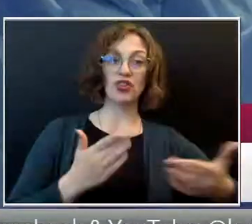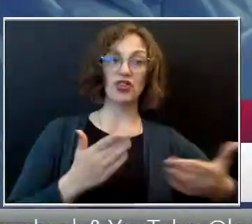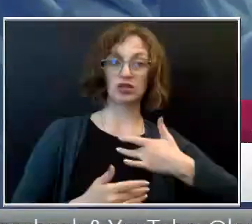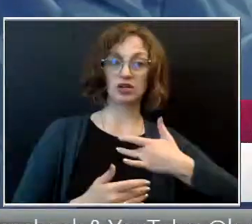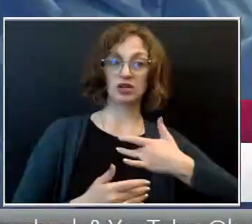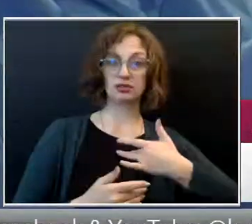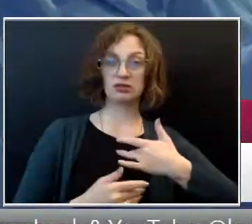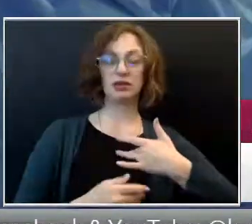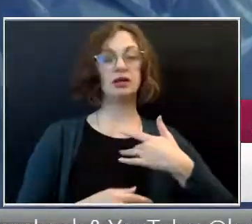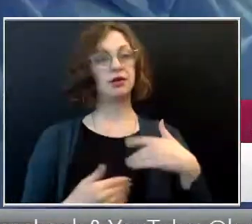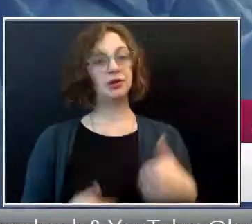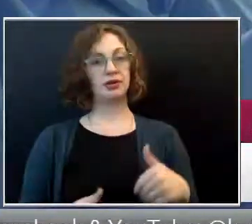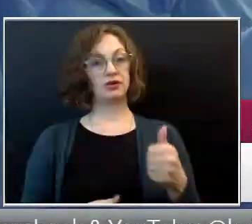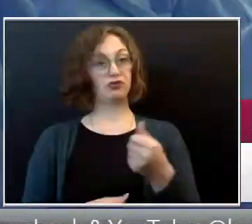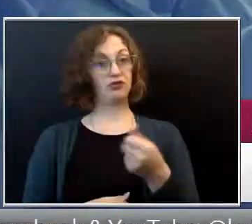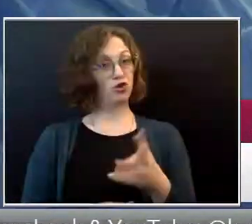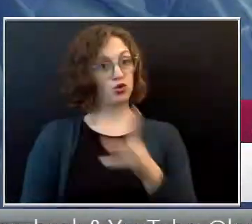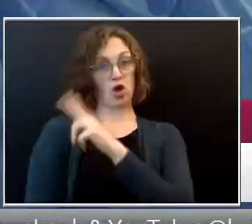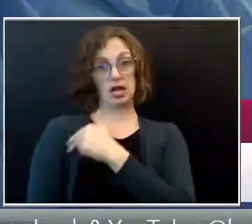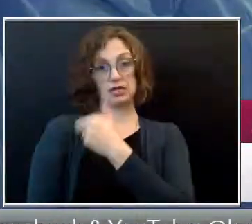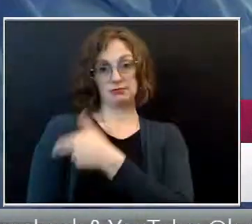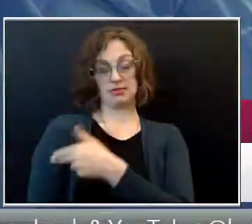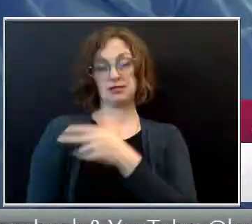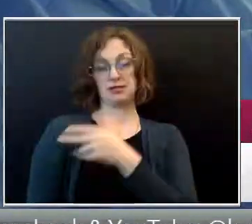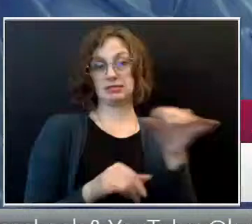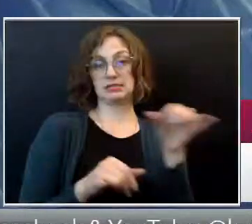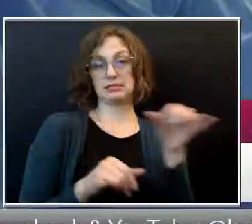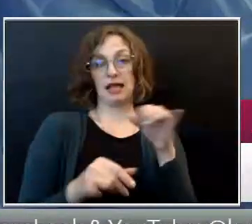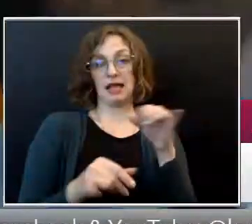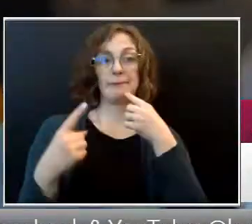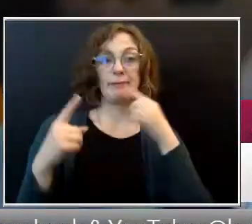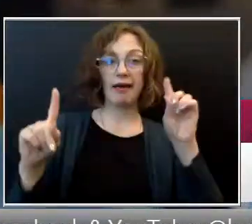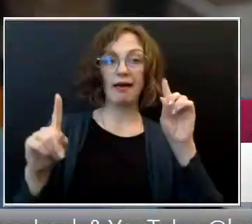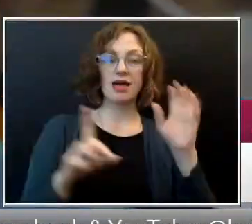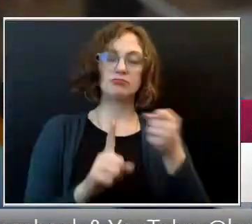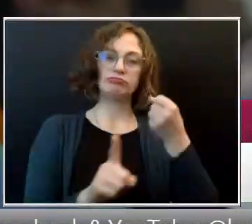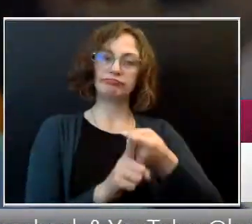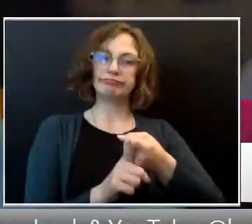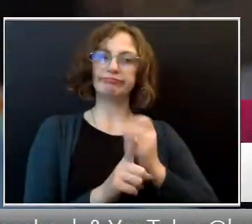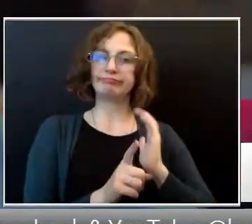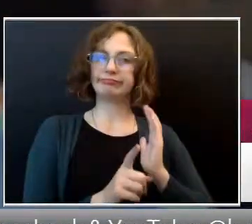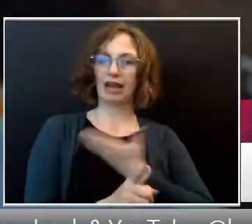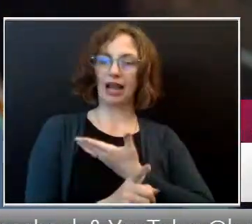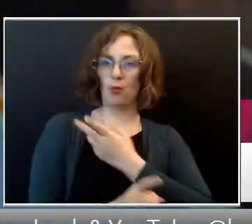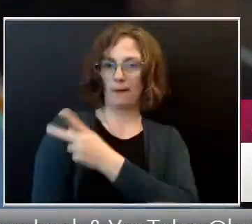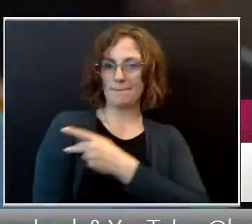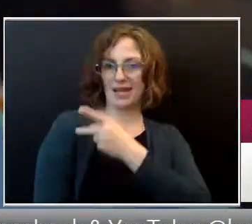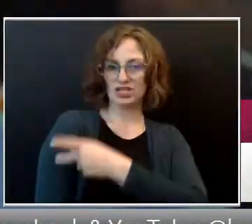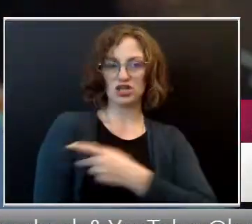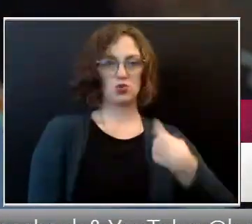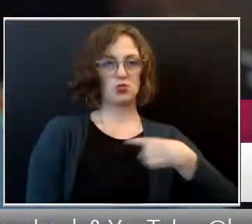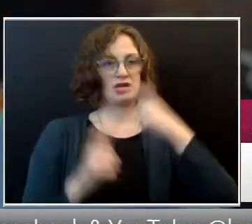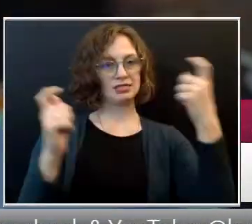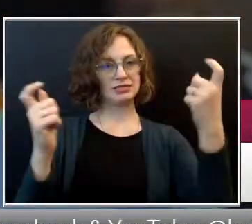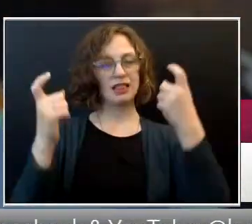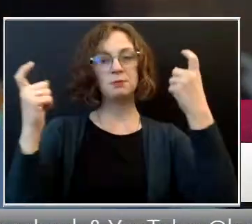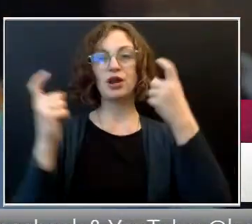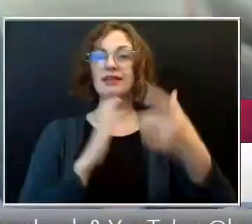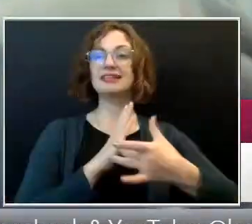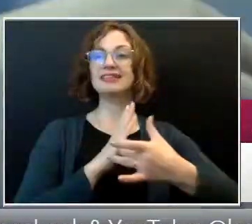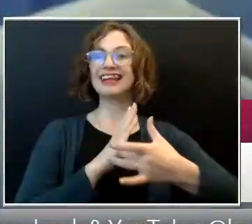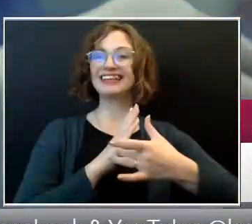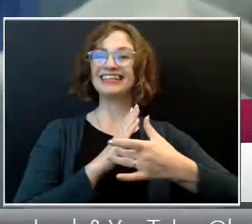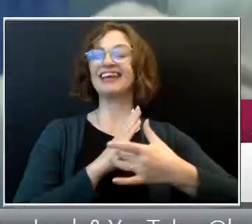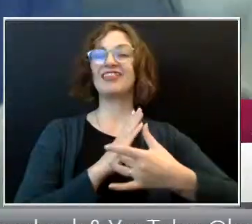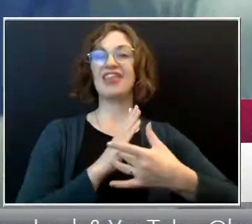have reached, and it's having a huge impact for our patients here. We celebrate the technique that eliminates the need for you to go on